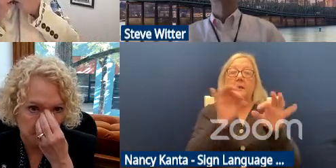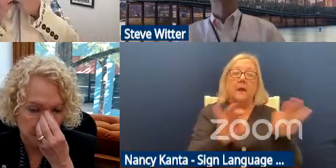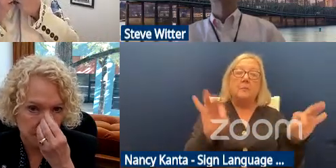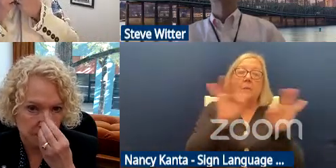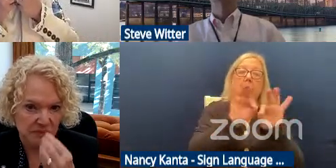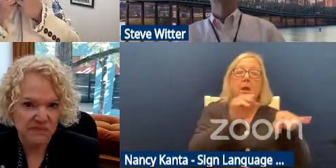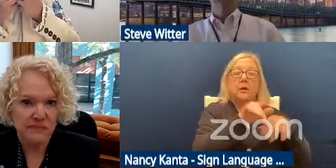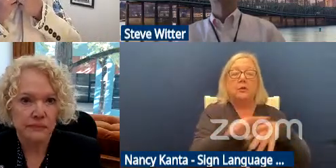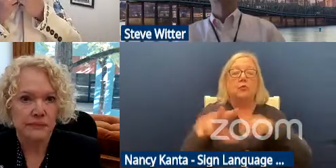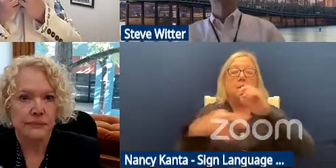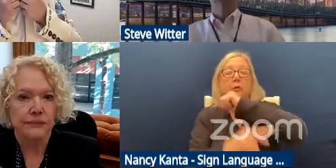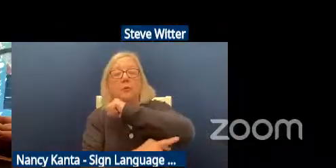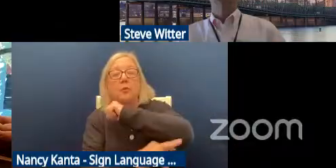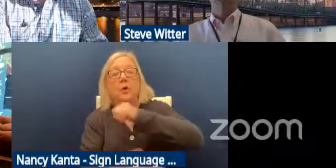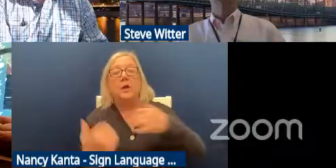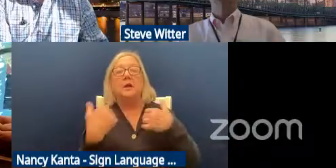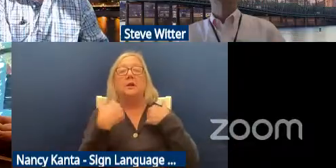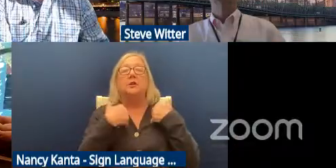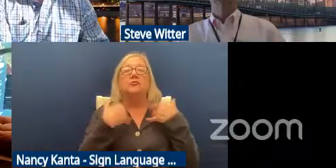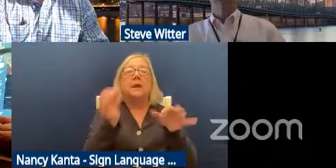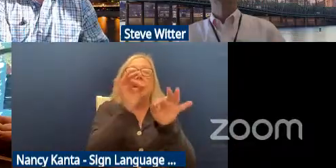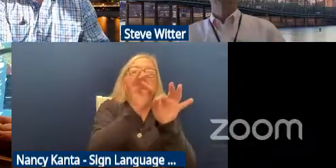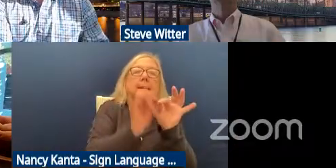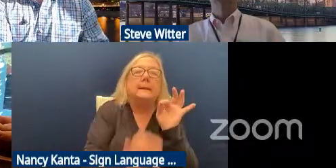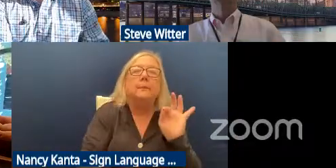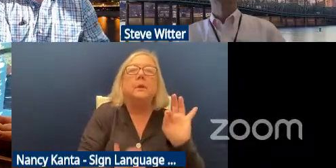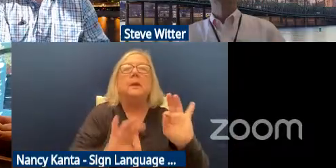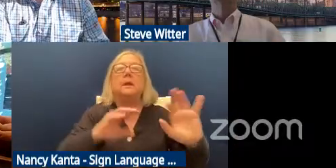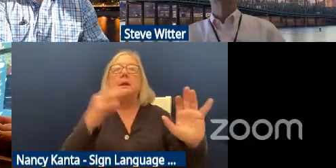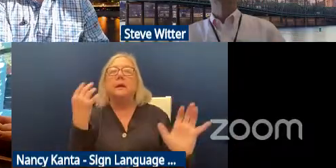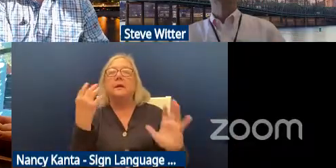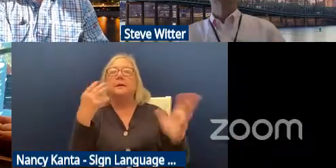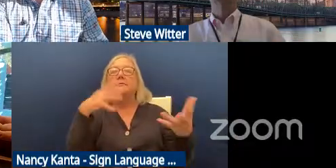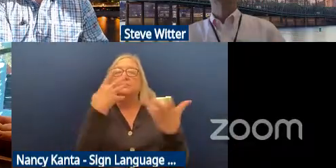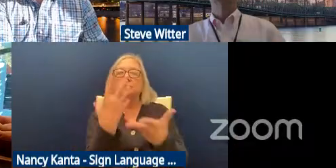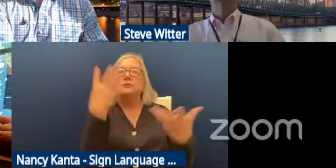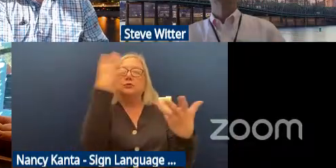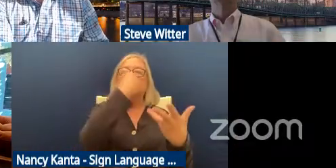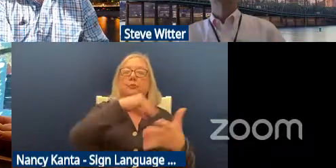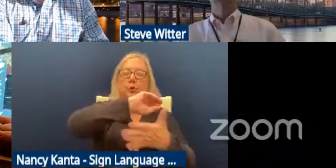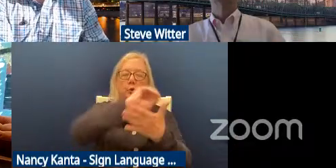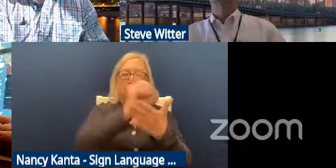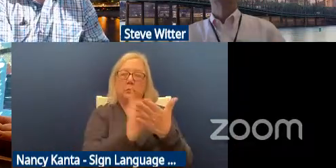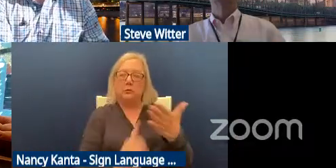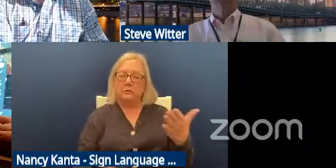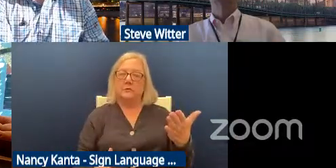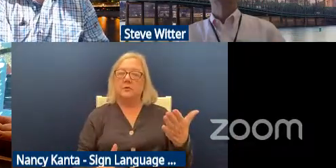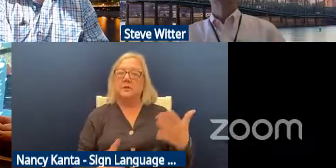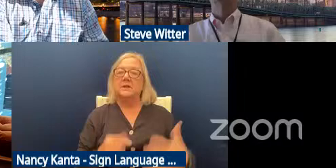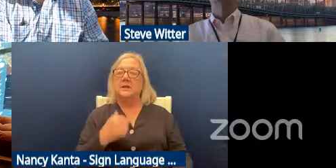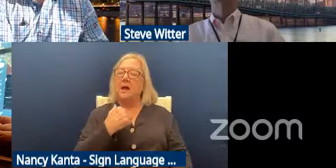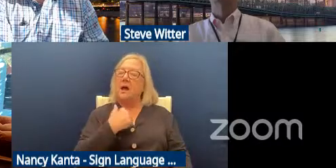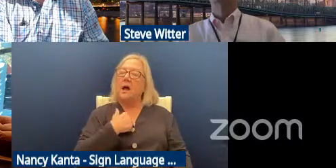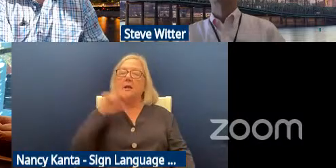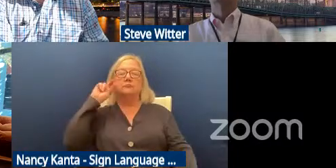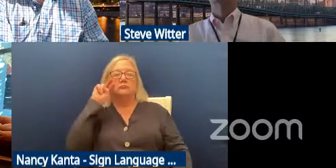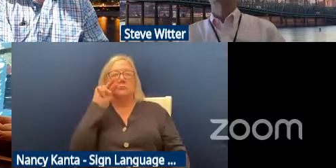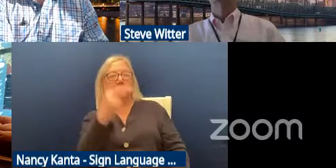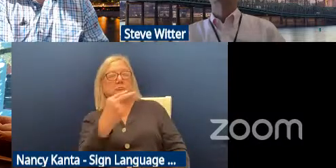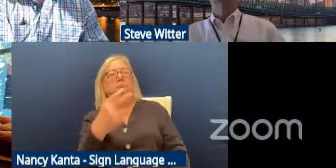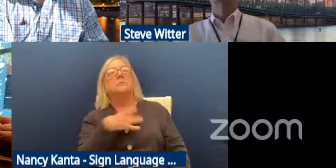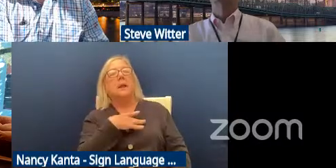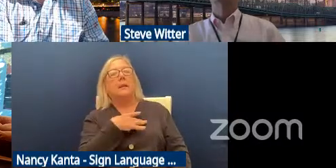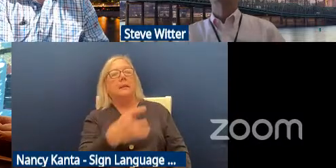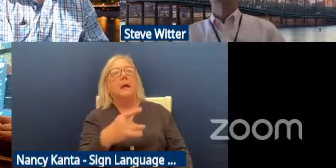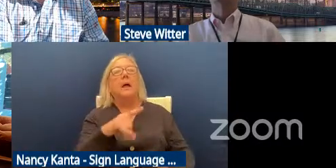has a simplicity. I sort of like the pier structure design. That's subjective to me, but I understand also that if it's